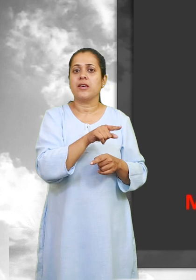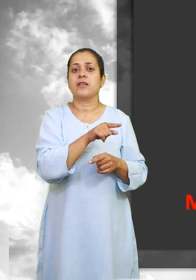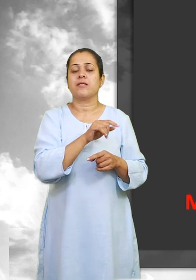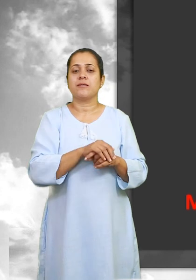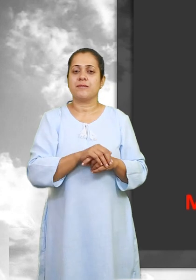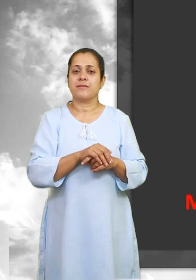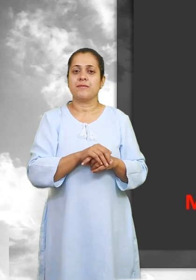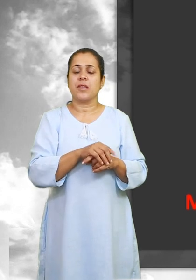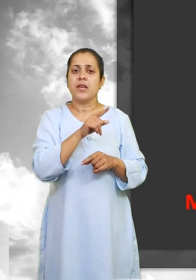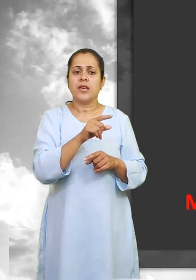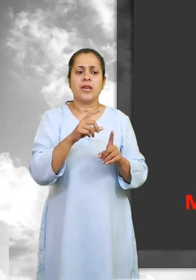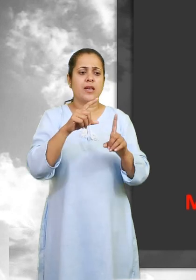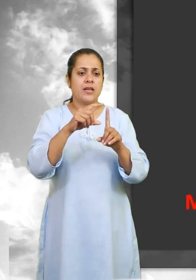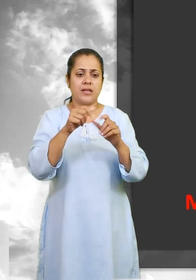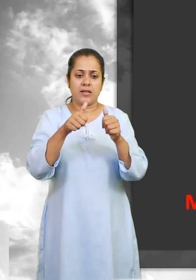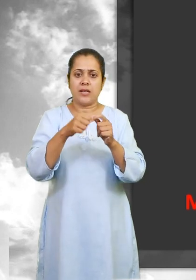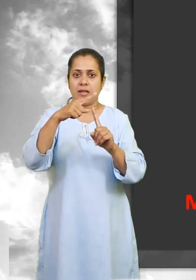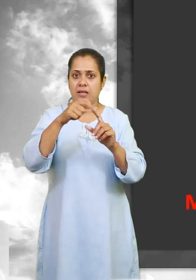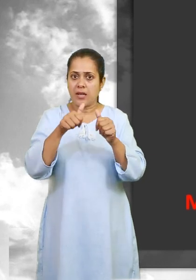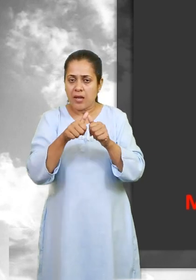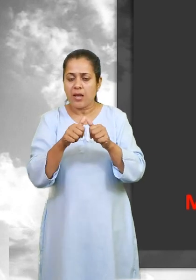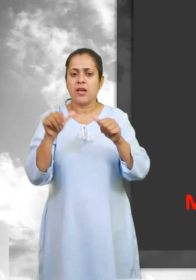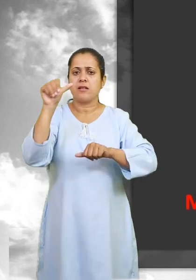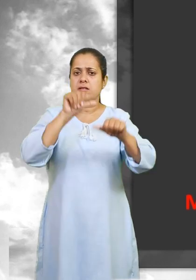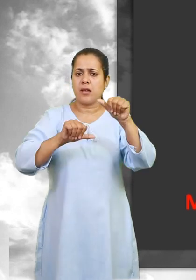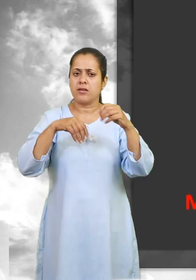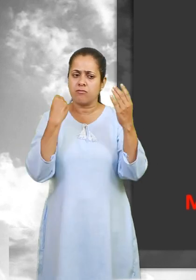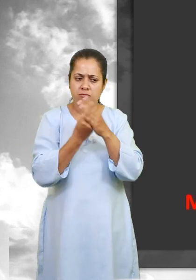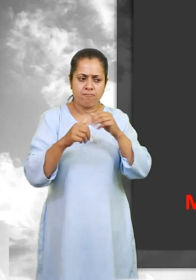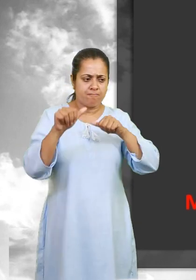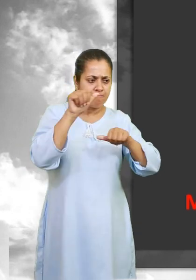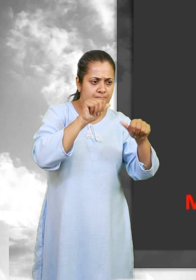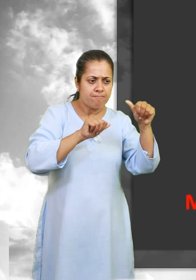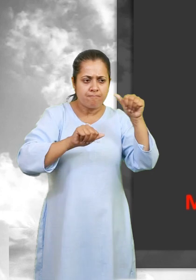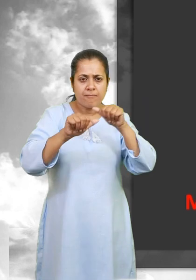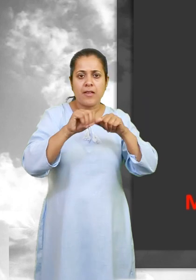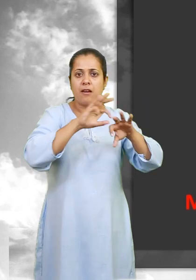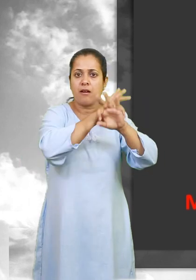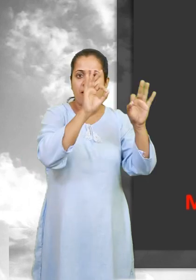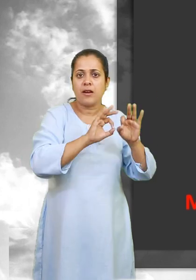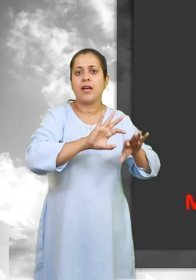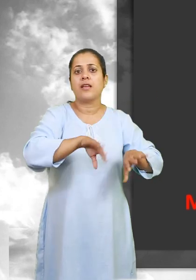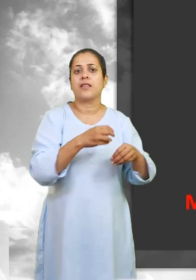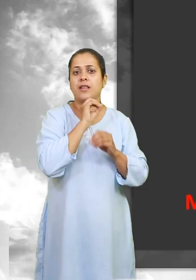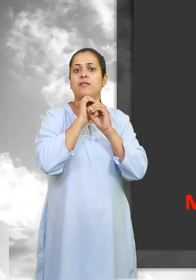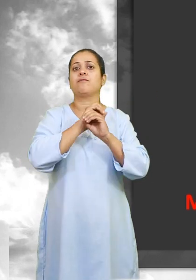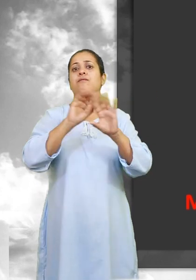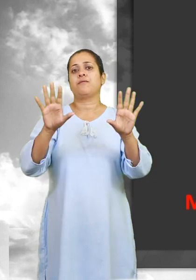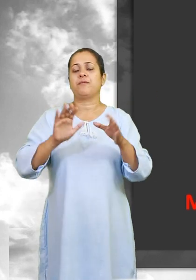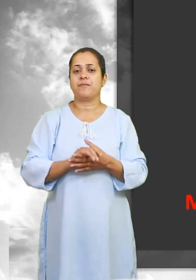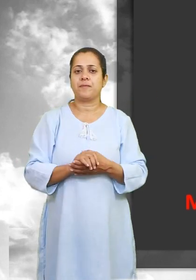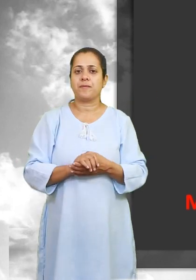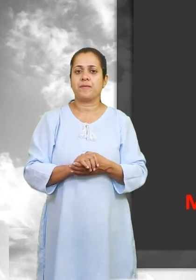information. They use all sorts of data and science to give us this